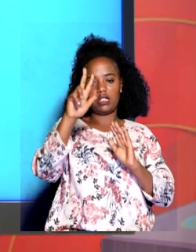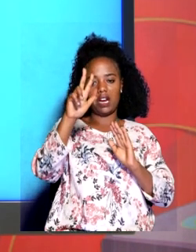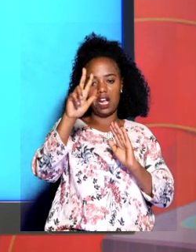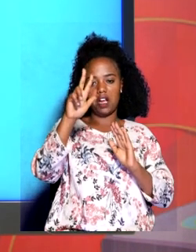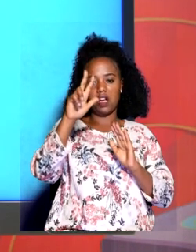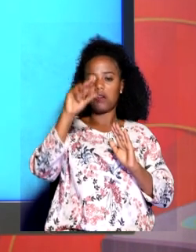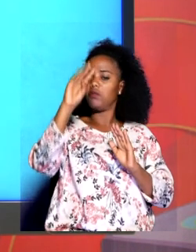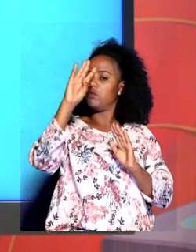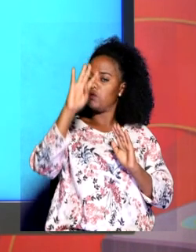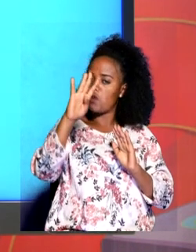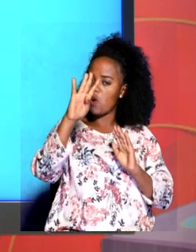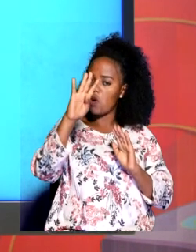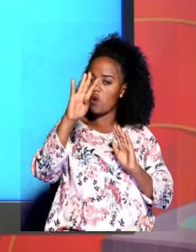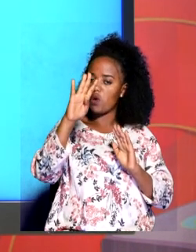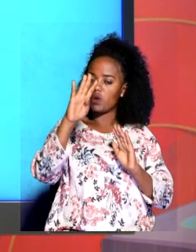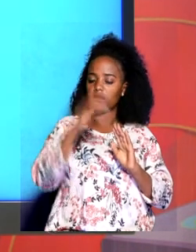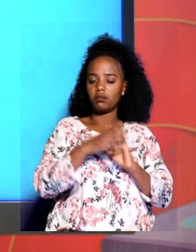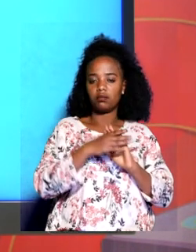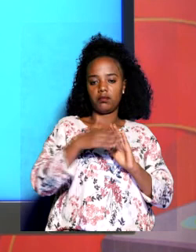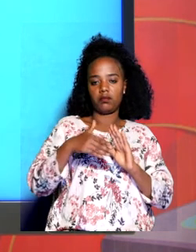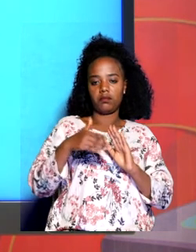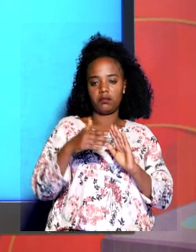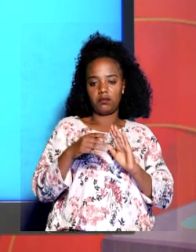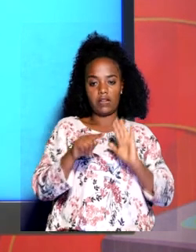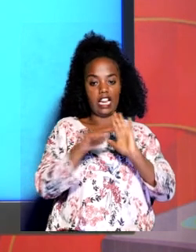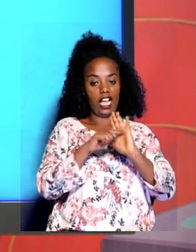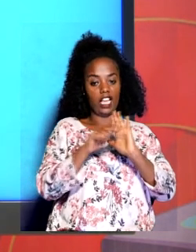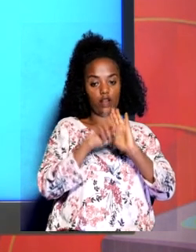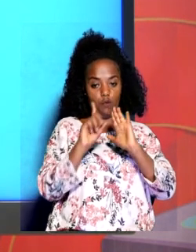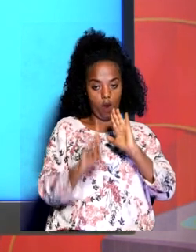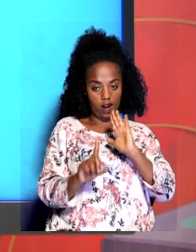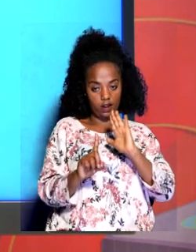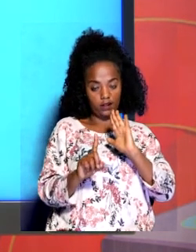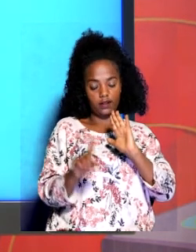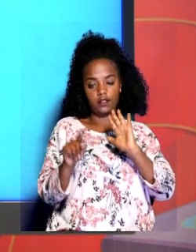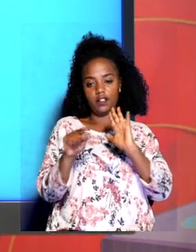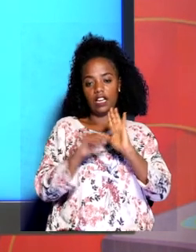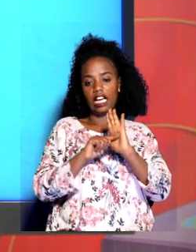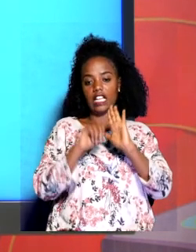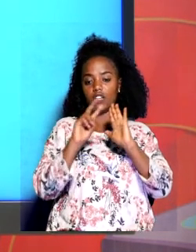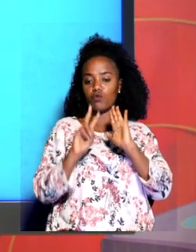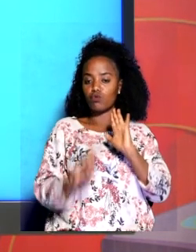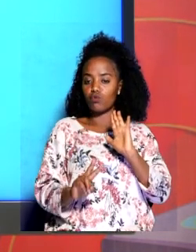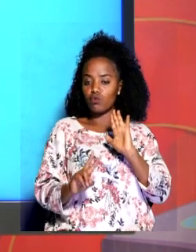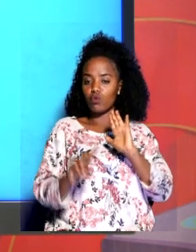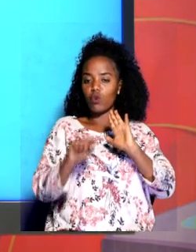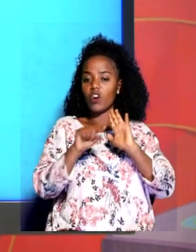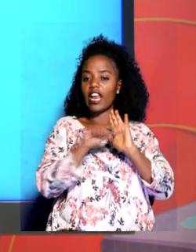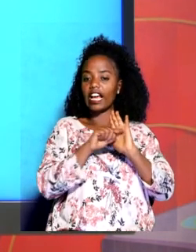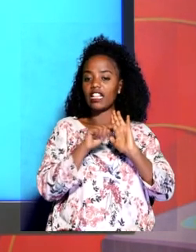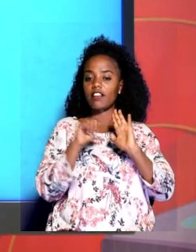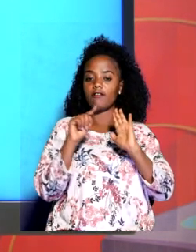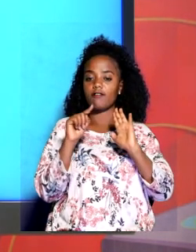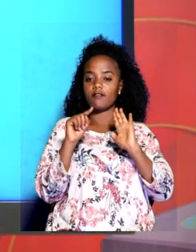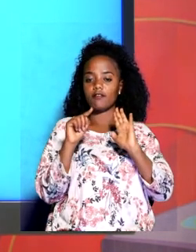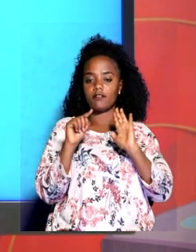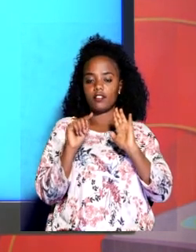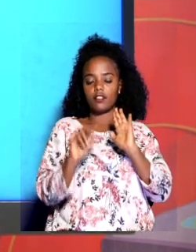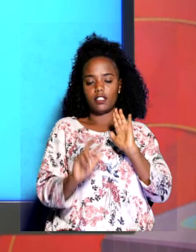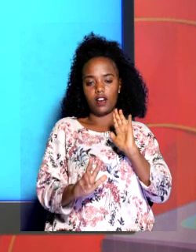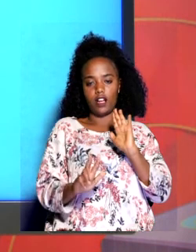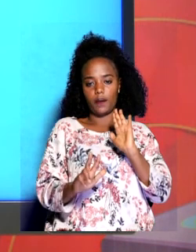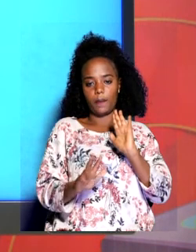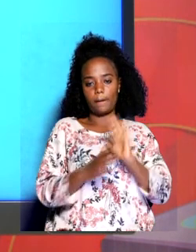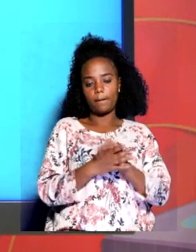3, and 4. Here, negative 1, negative 2, negative